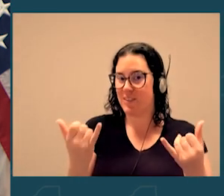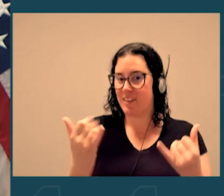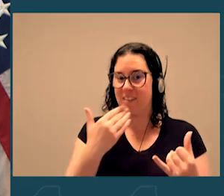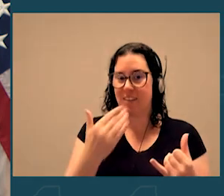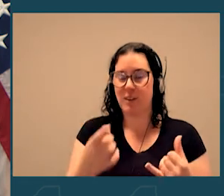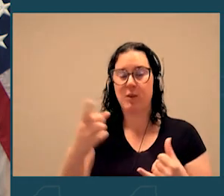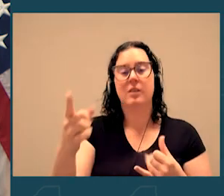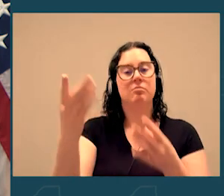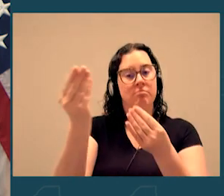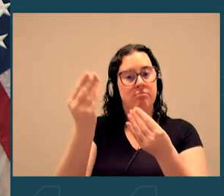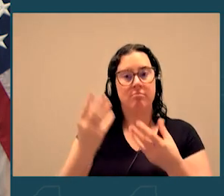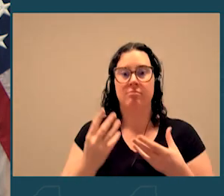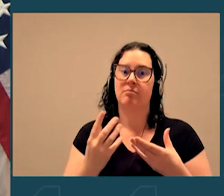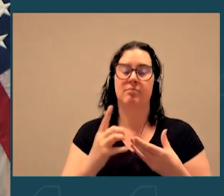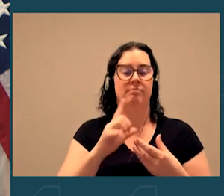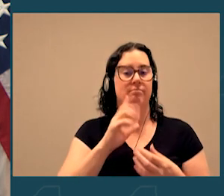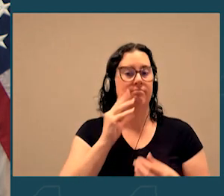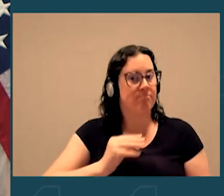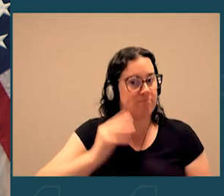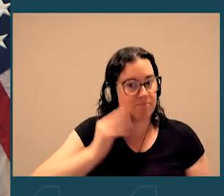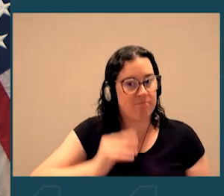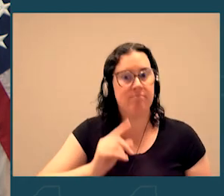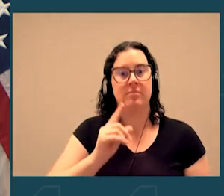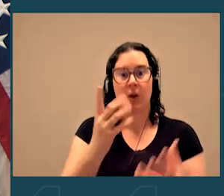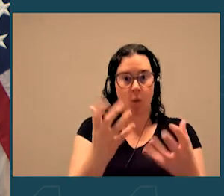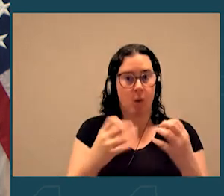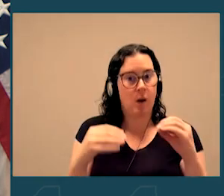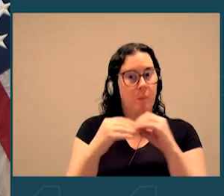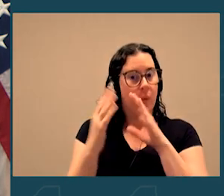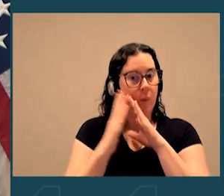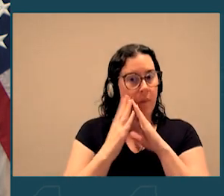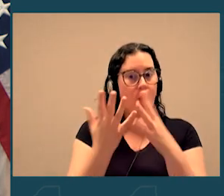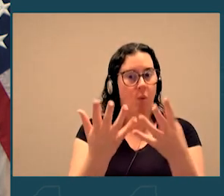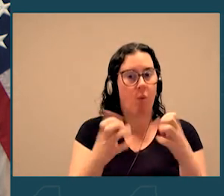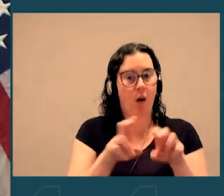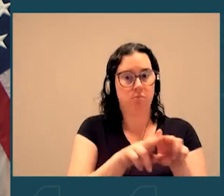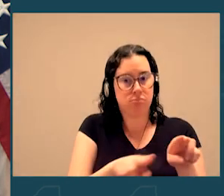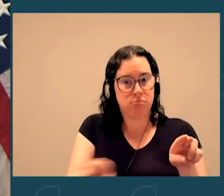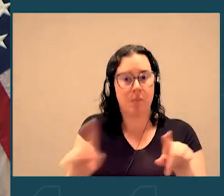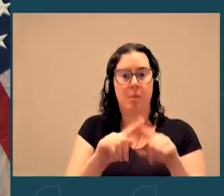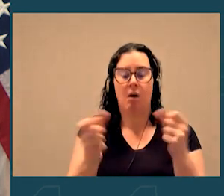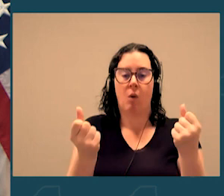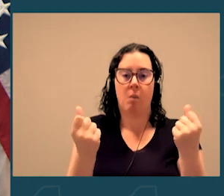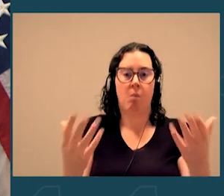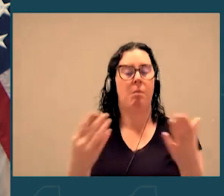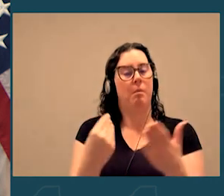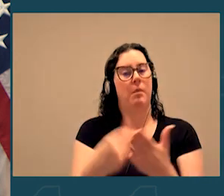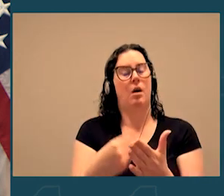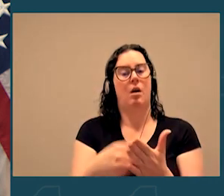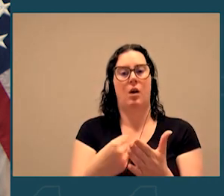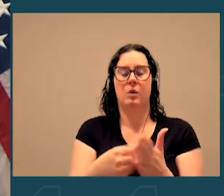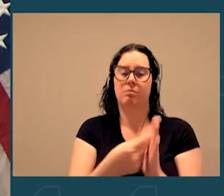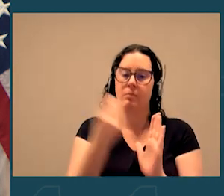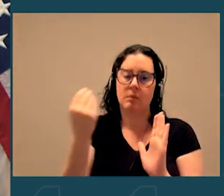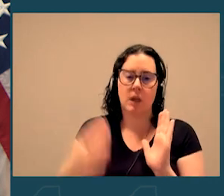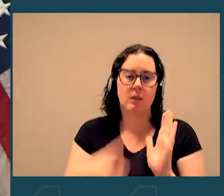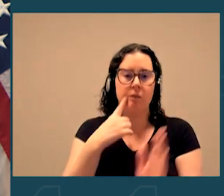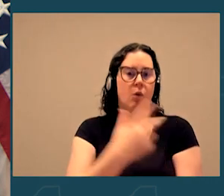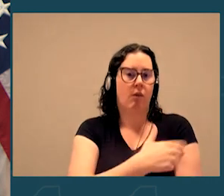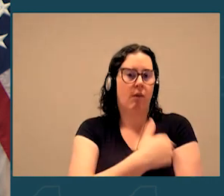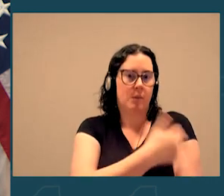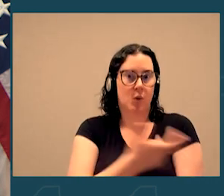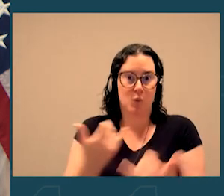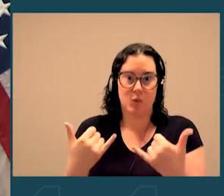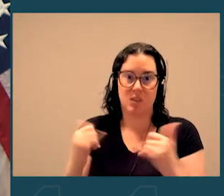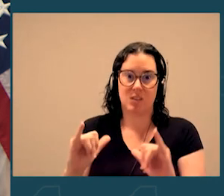told me firsthand, you know, their desire to bring more beds online, but it's a lot of money. It's a lot of money for hospitals that are still hurting